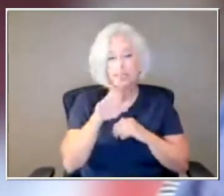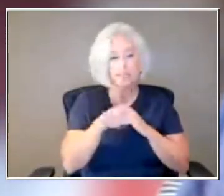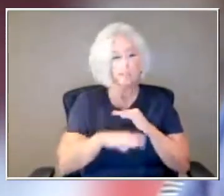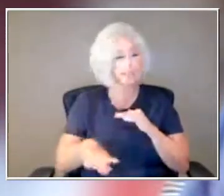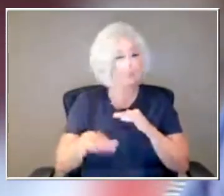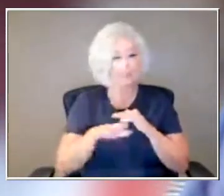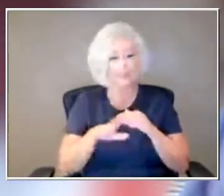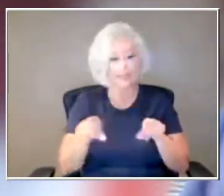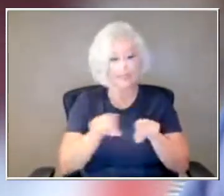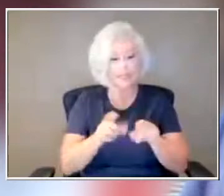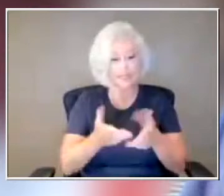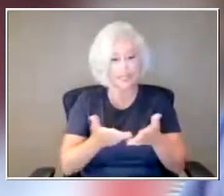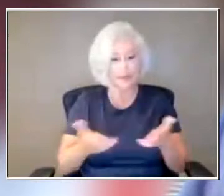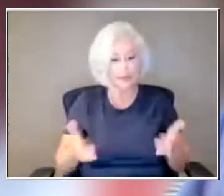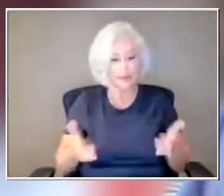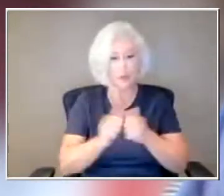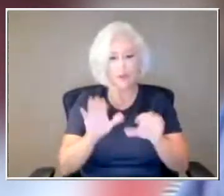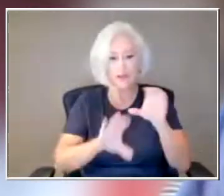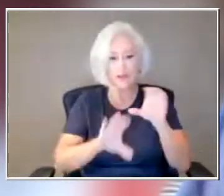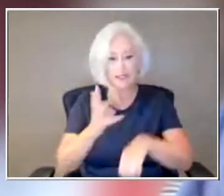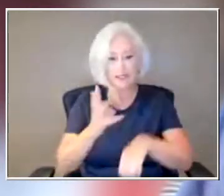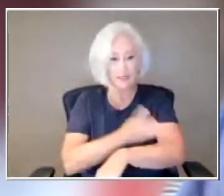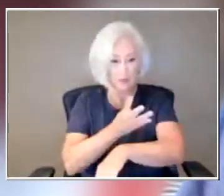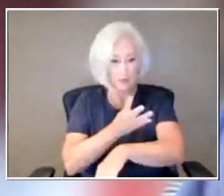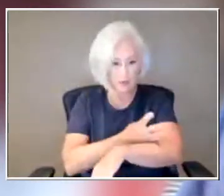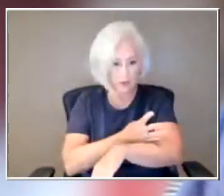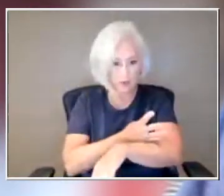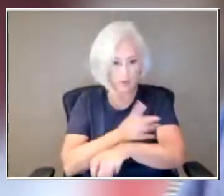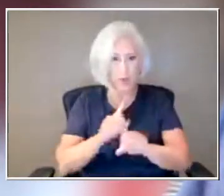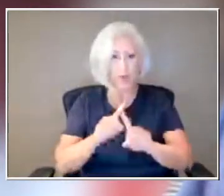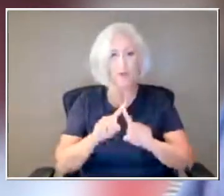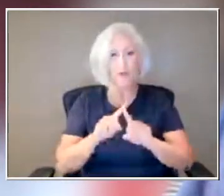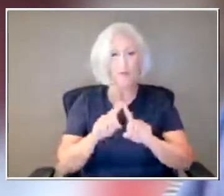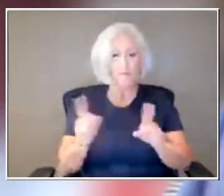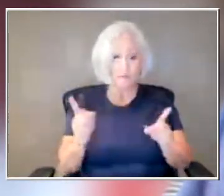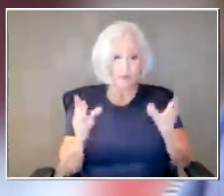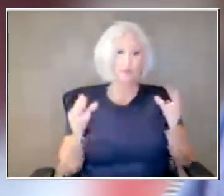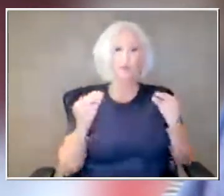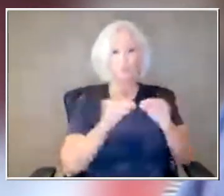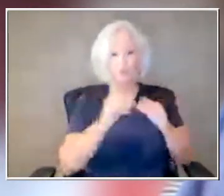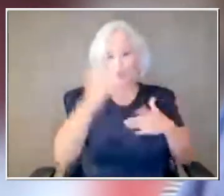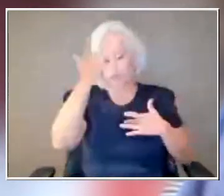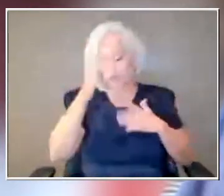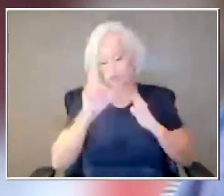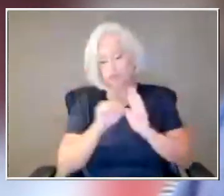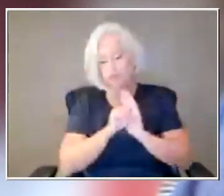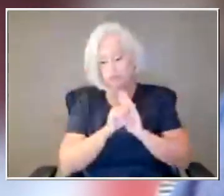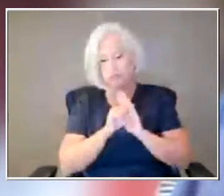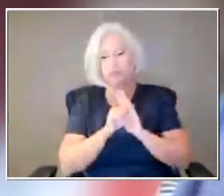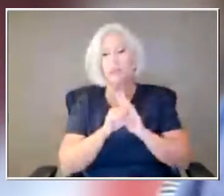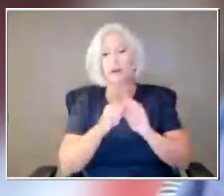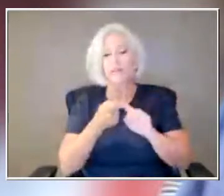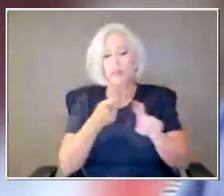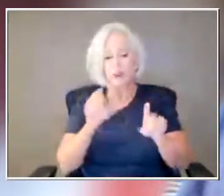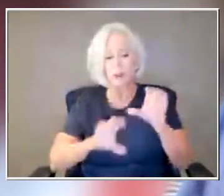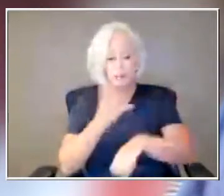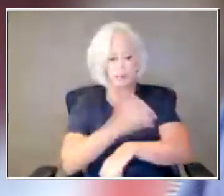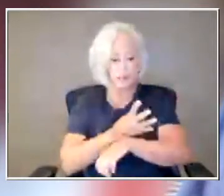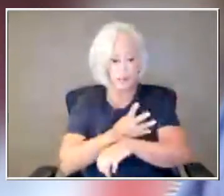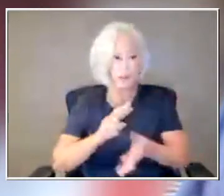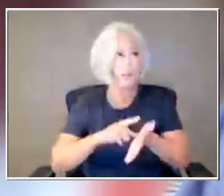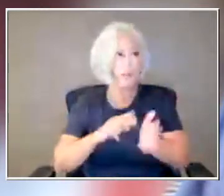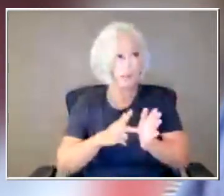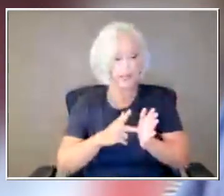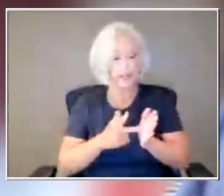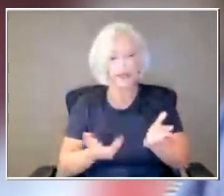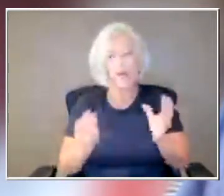maybe, but more of those side effects with the chemo being, say, more tired. I think